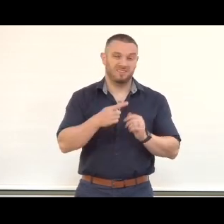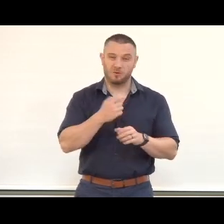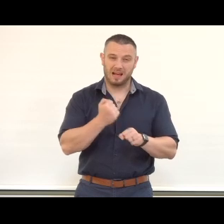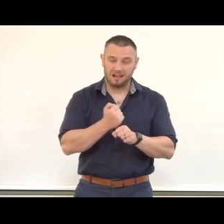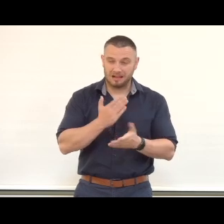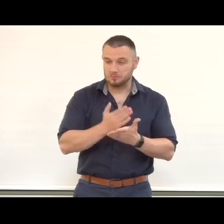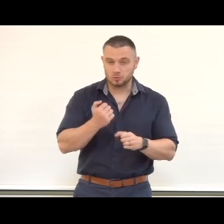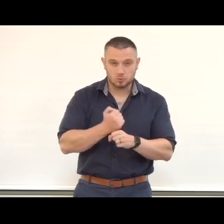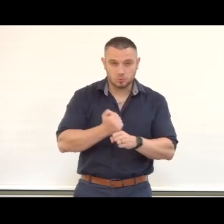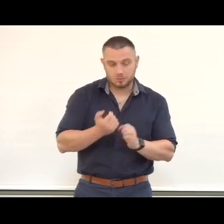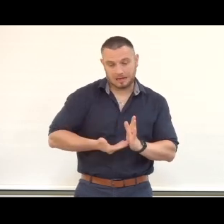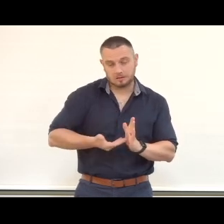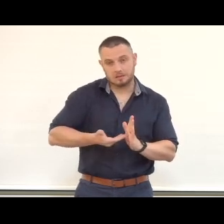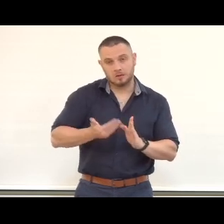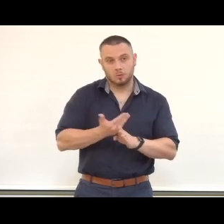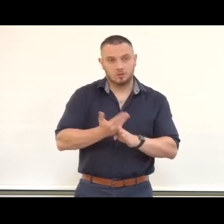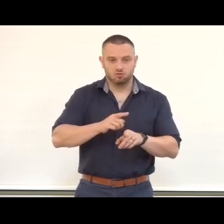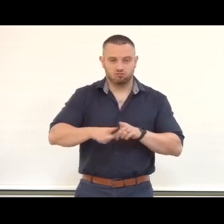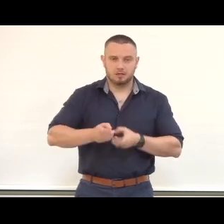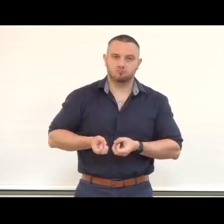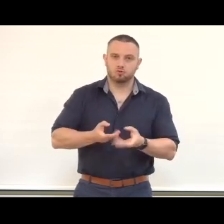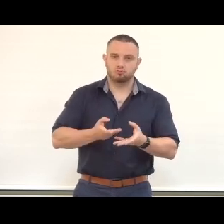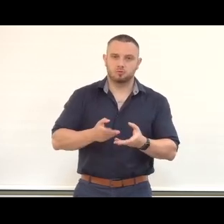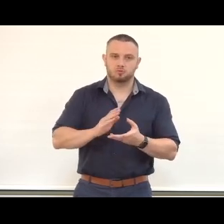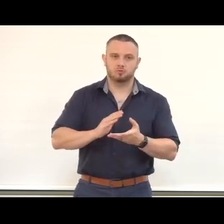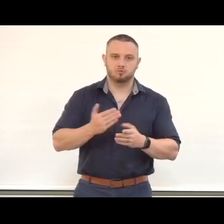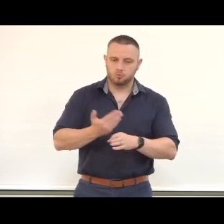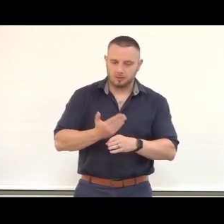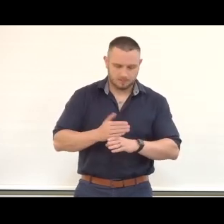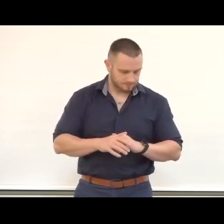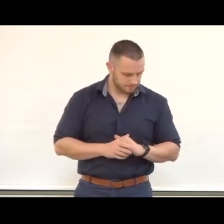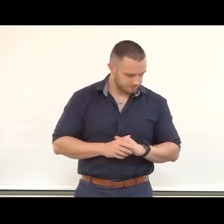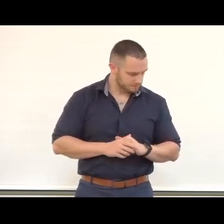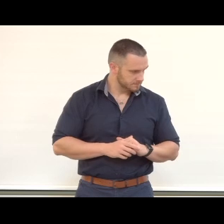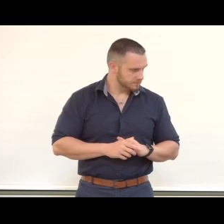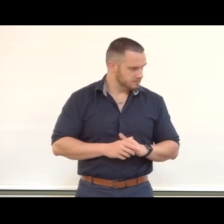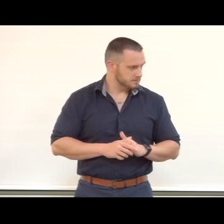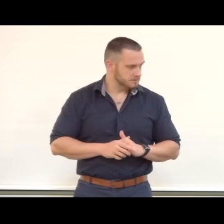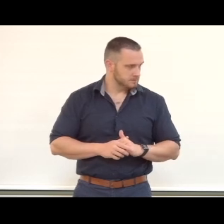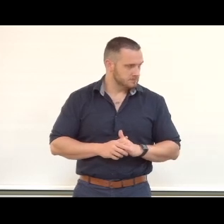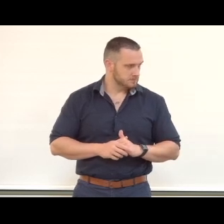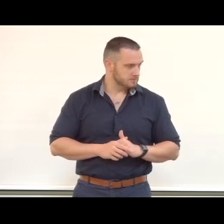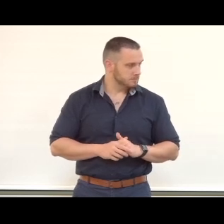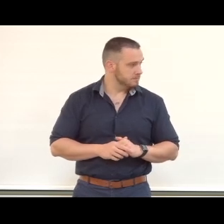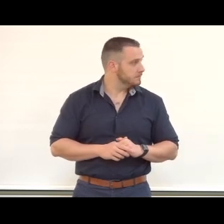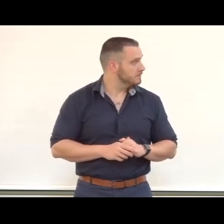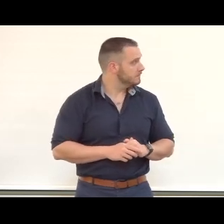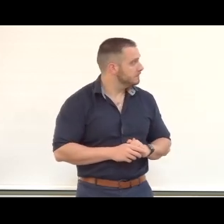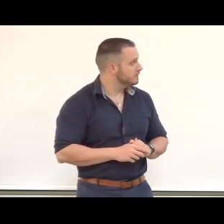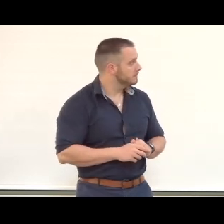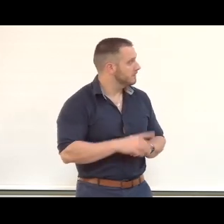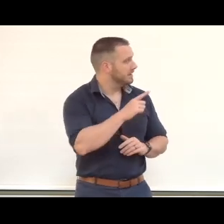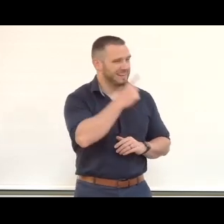beyond themselves to kind of contribute to the mission and taking over so many important works that we just would have not been able to do. Yeah, and that's, I